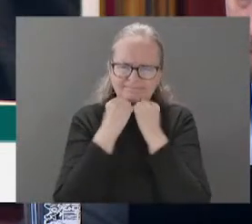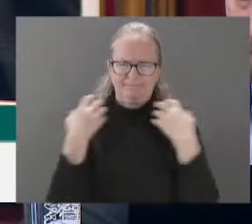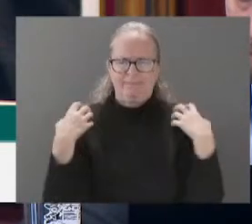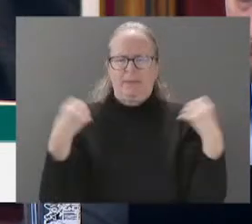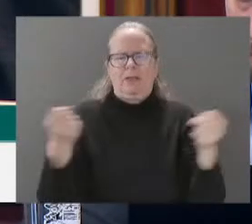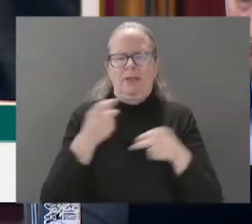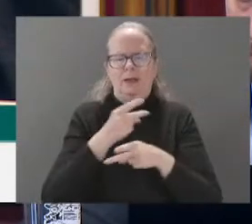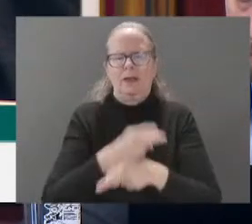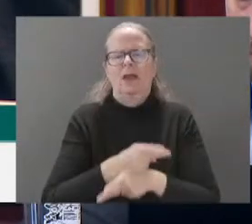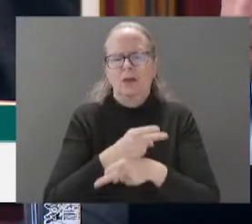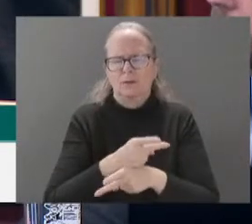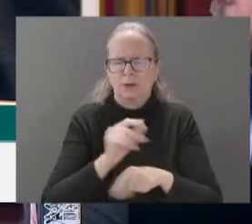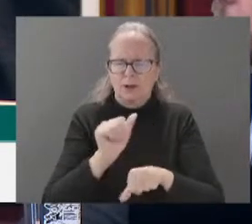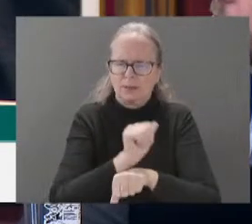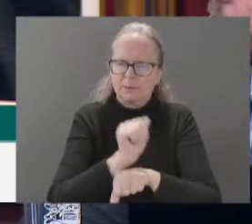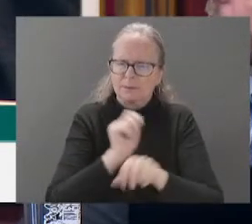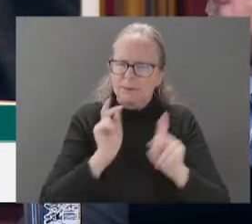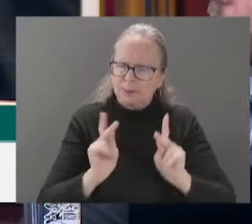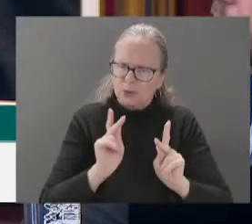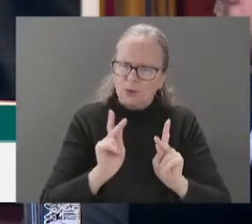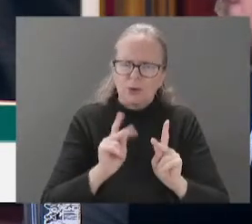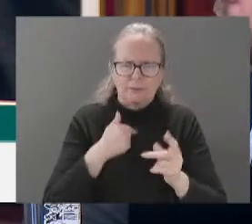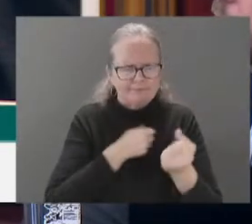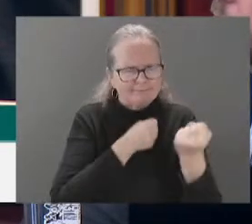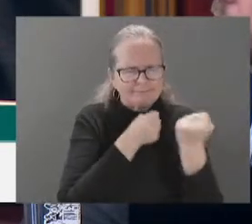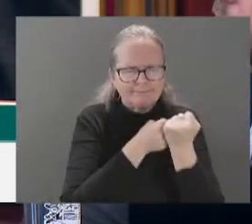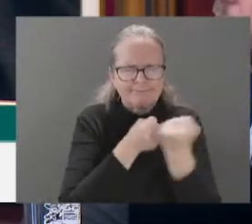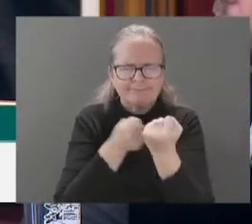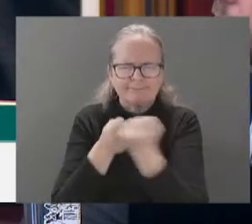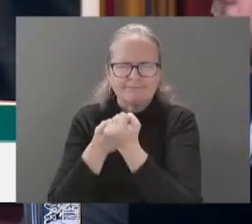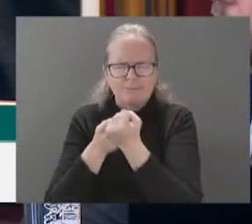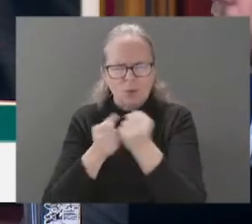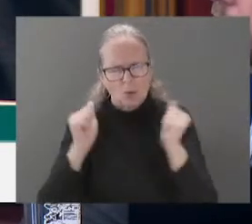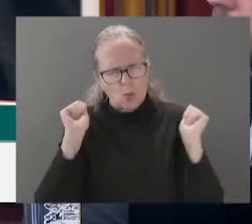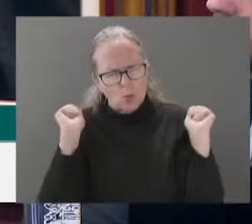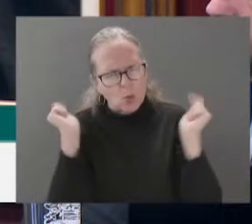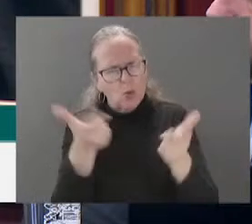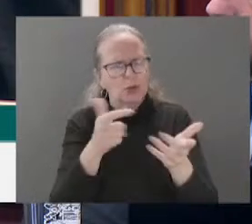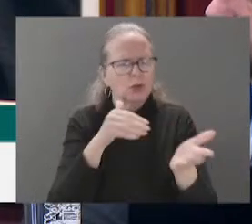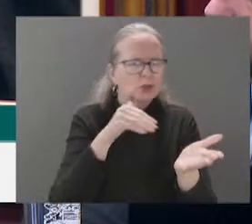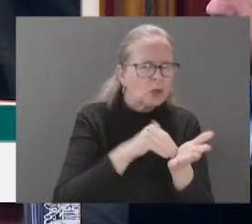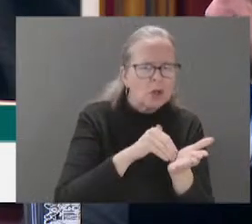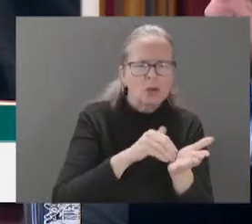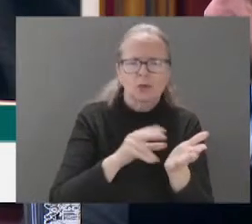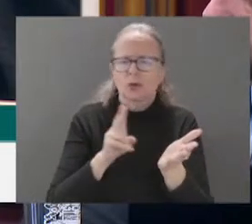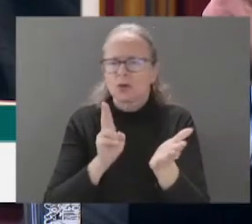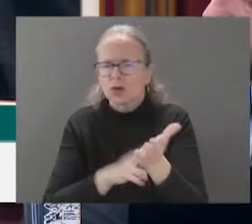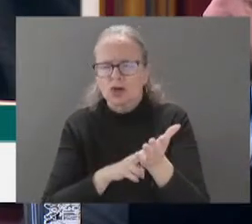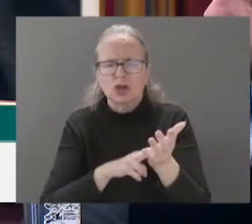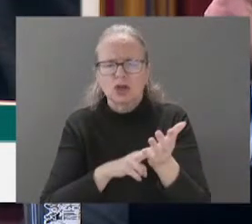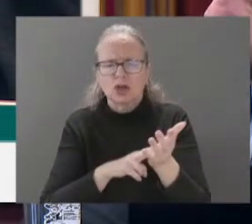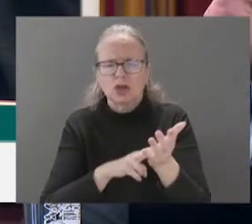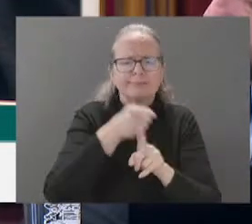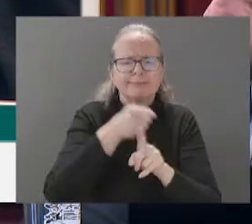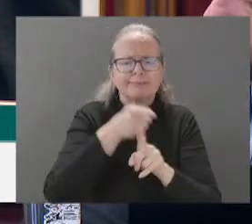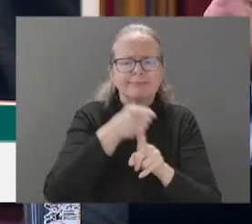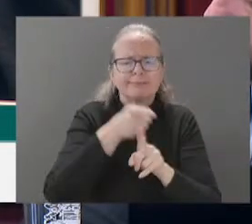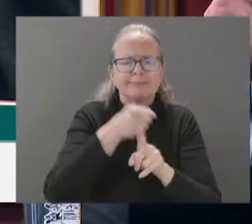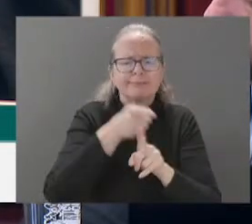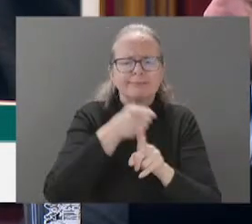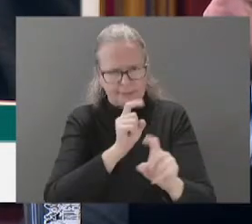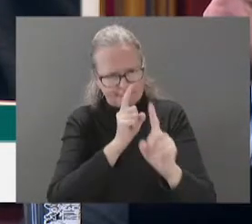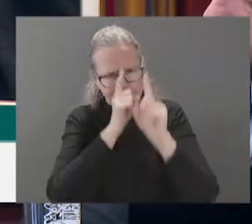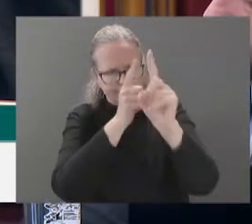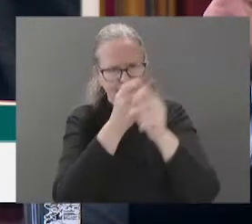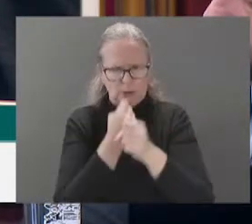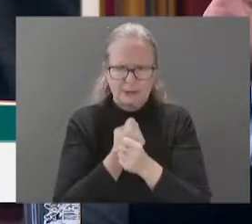our hardworking healthcare workers who dedicate their lives to keeping us healthy and safe despite the Relentless misinformation from the